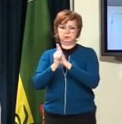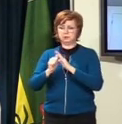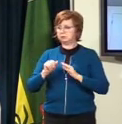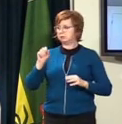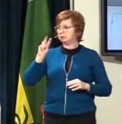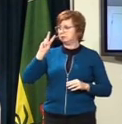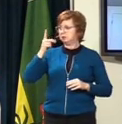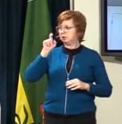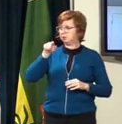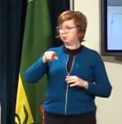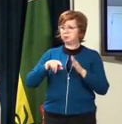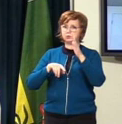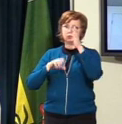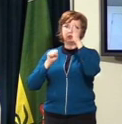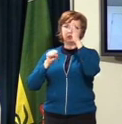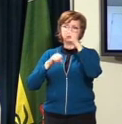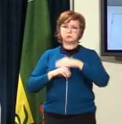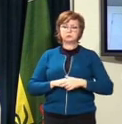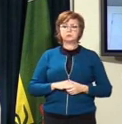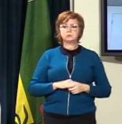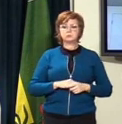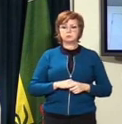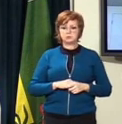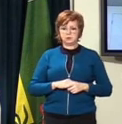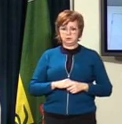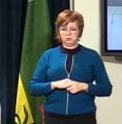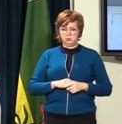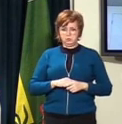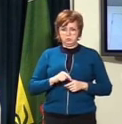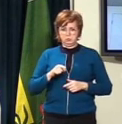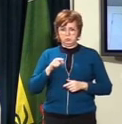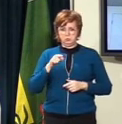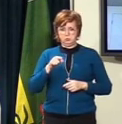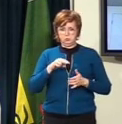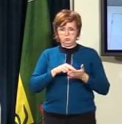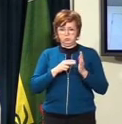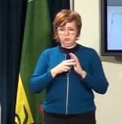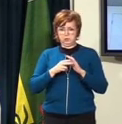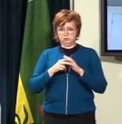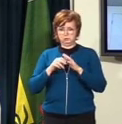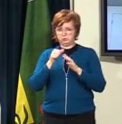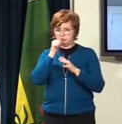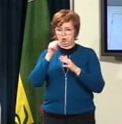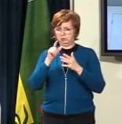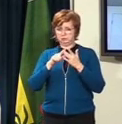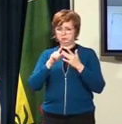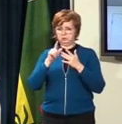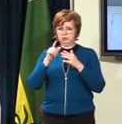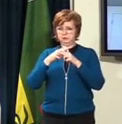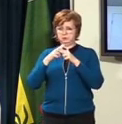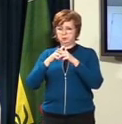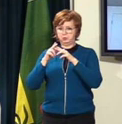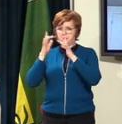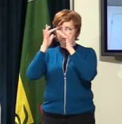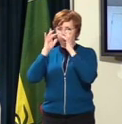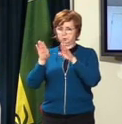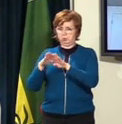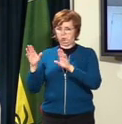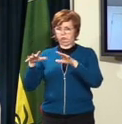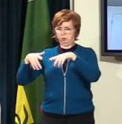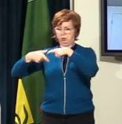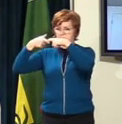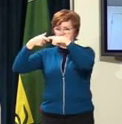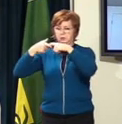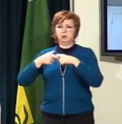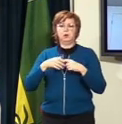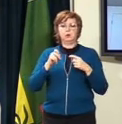follow-up? Yeah, so sounds like you're not talking about opening up the field hospitals. My second question, maybe you could confirm